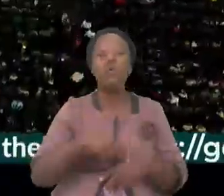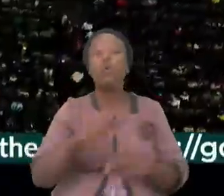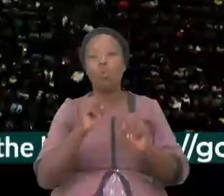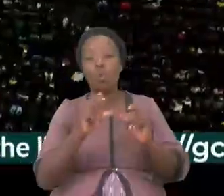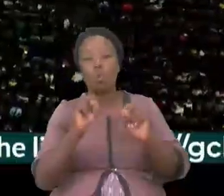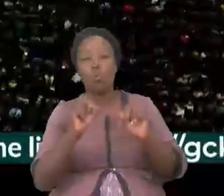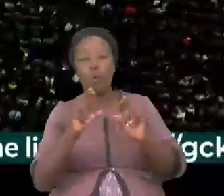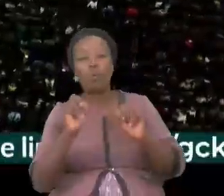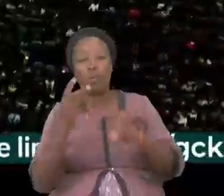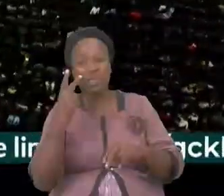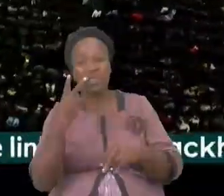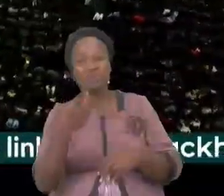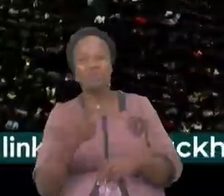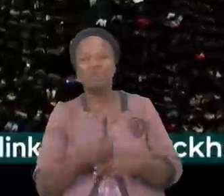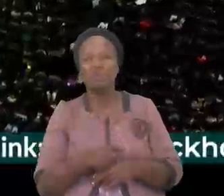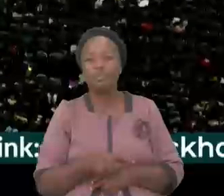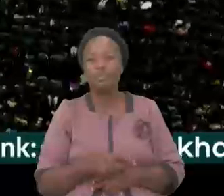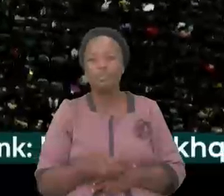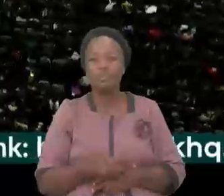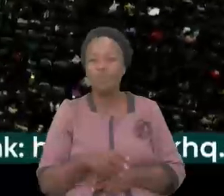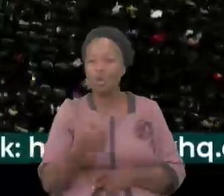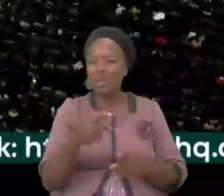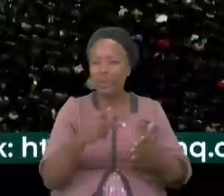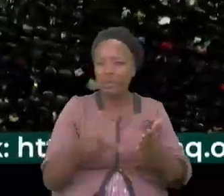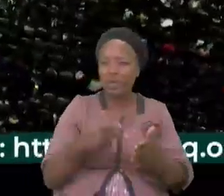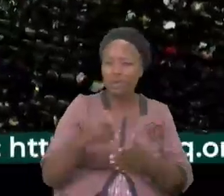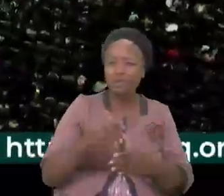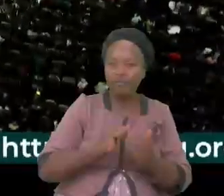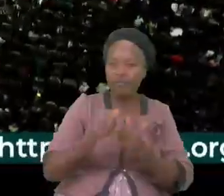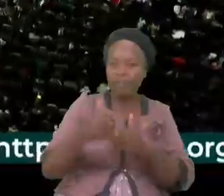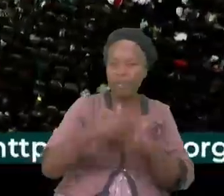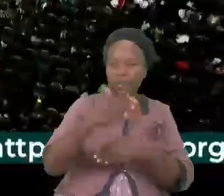back there, whether you are finished. All right, thank you.